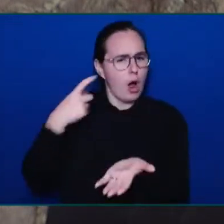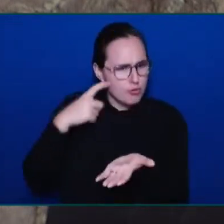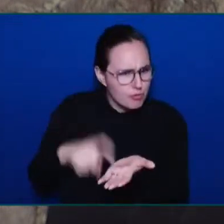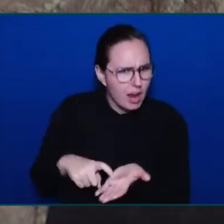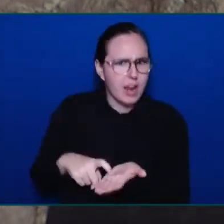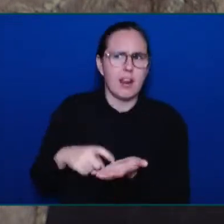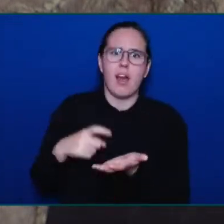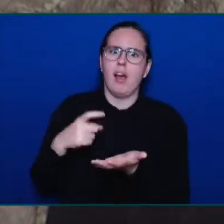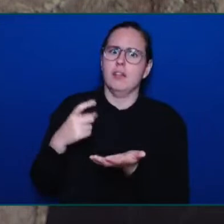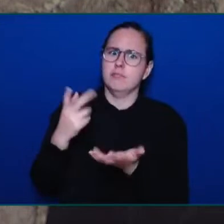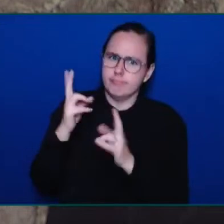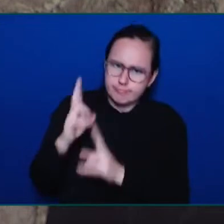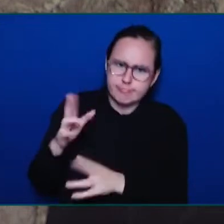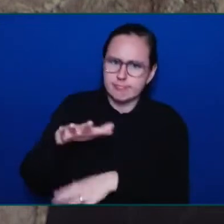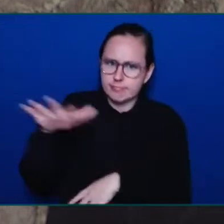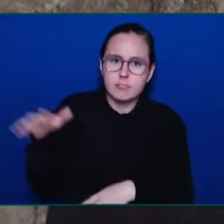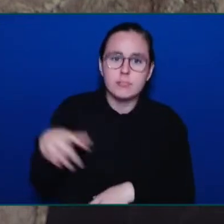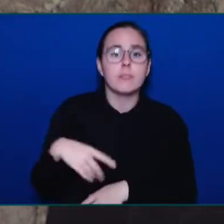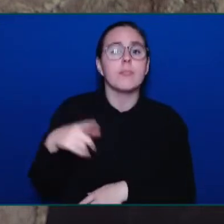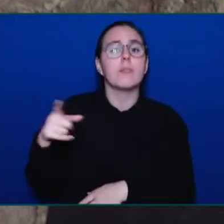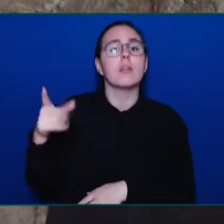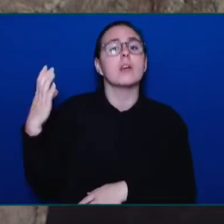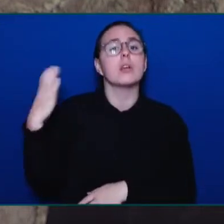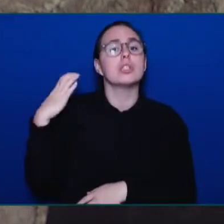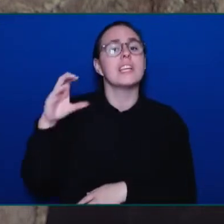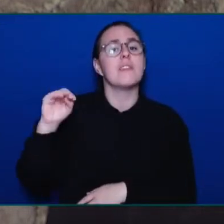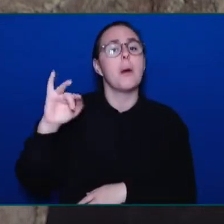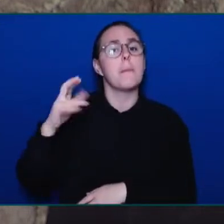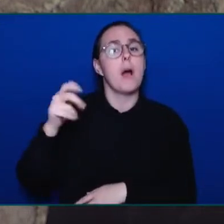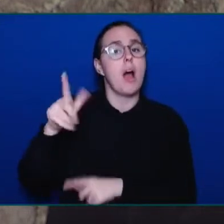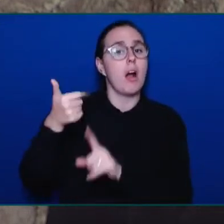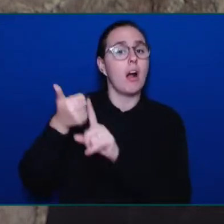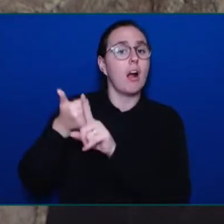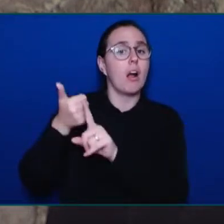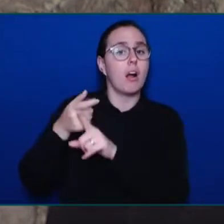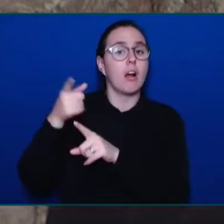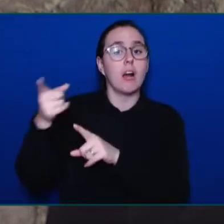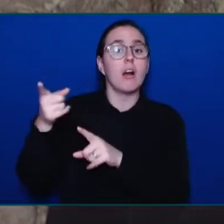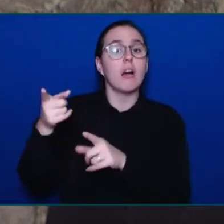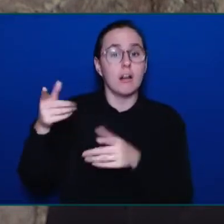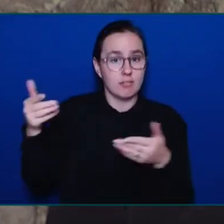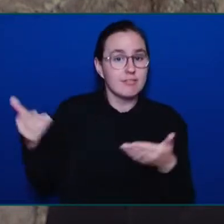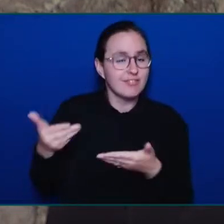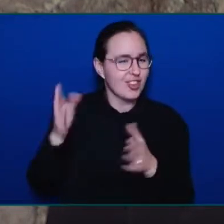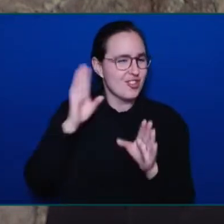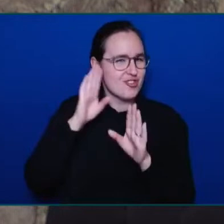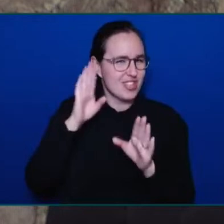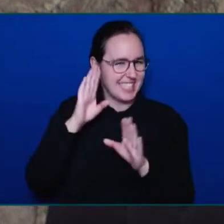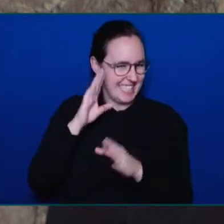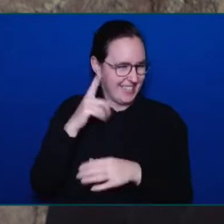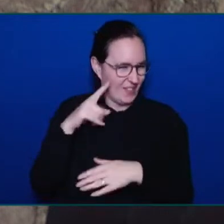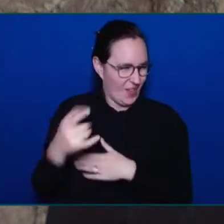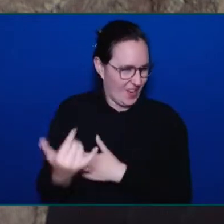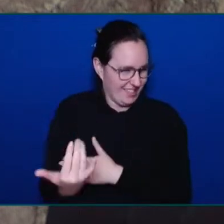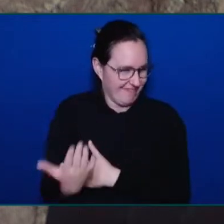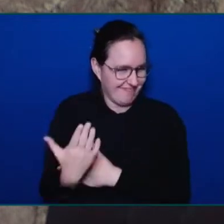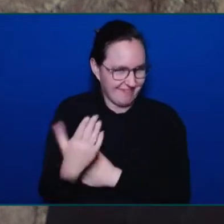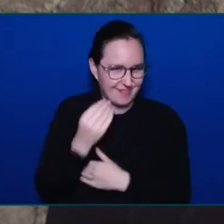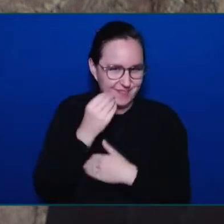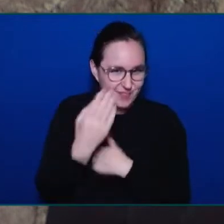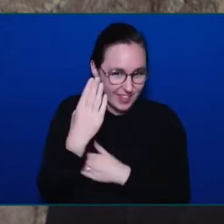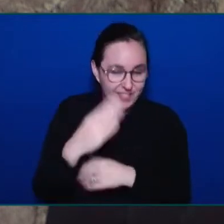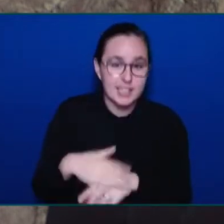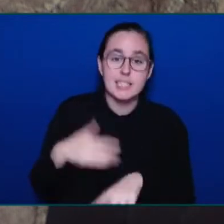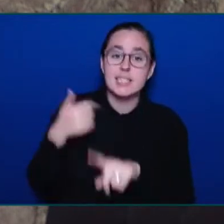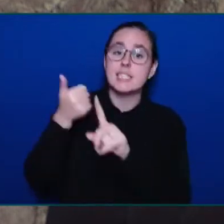Pacalma, who brought the greeting. The Chief Pacalma is a kidney recipient himself